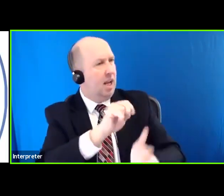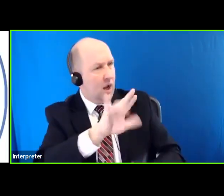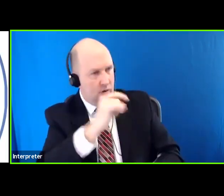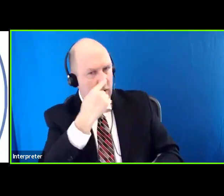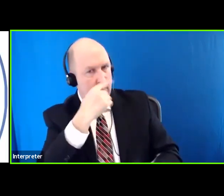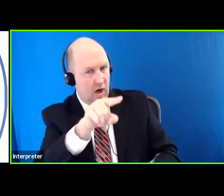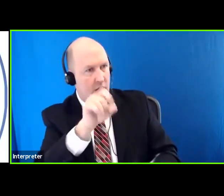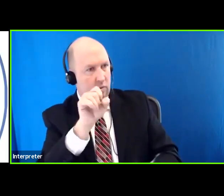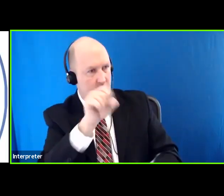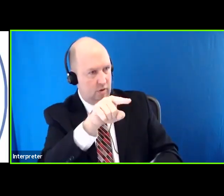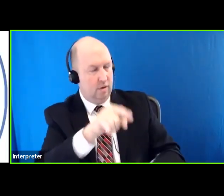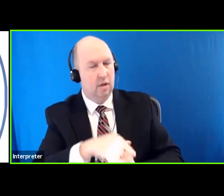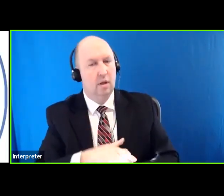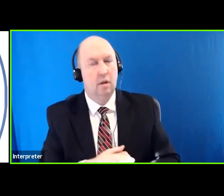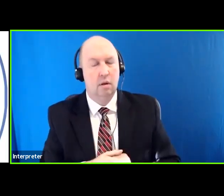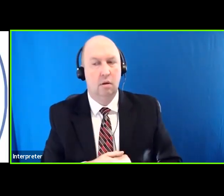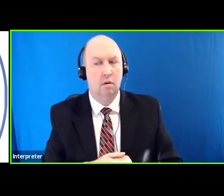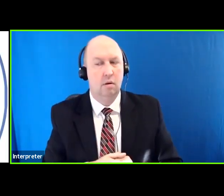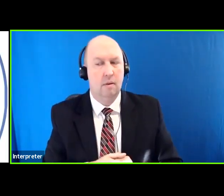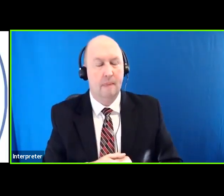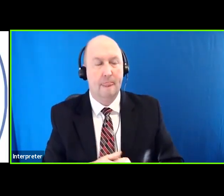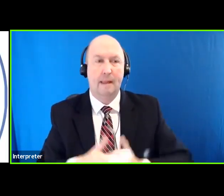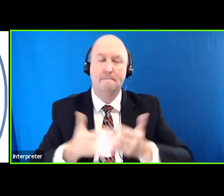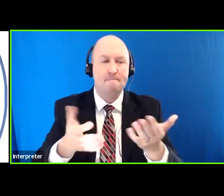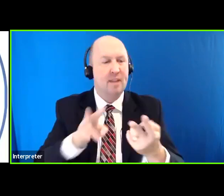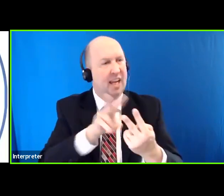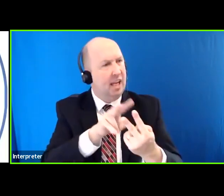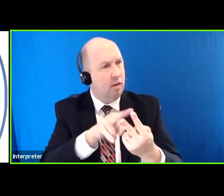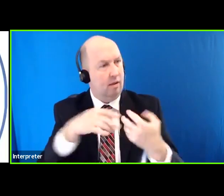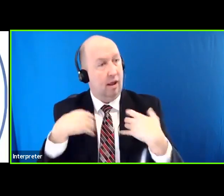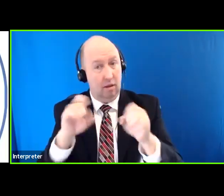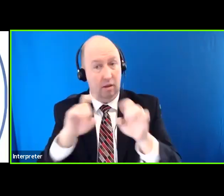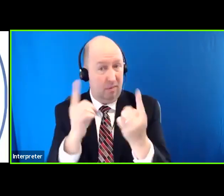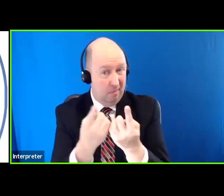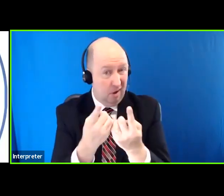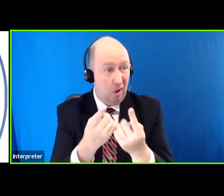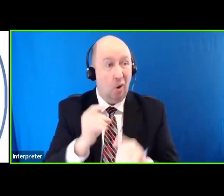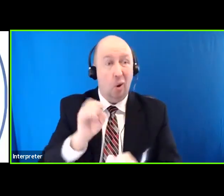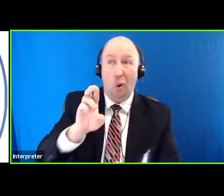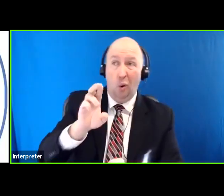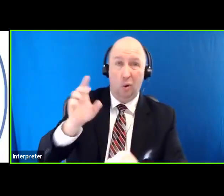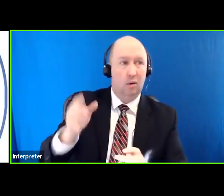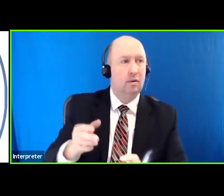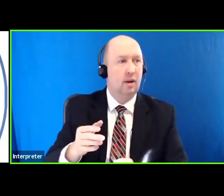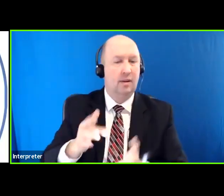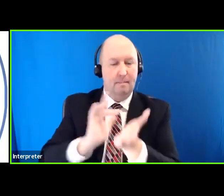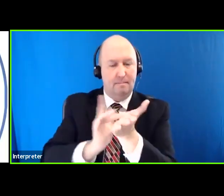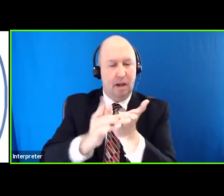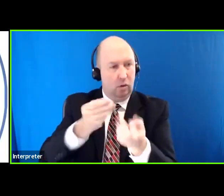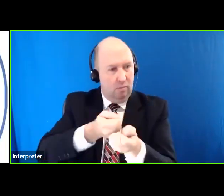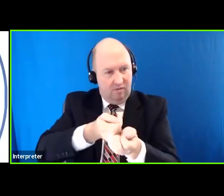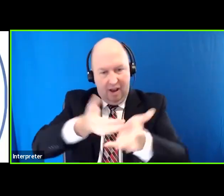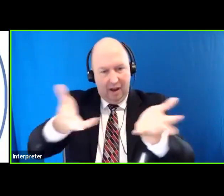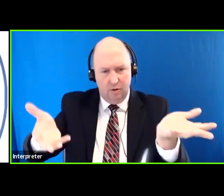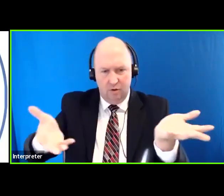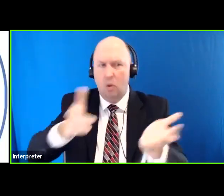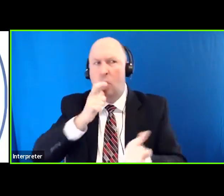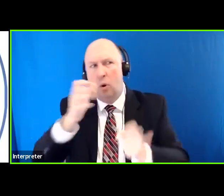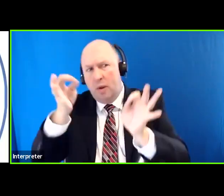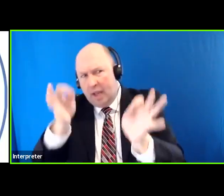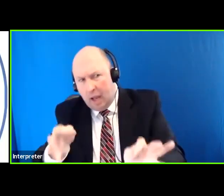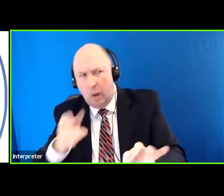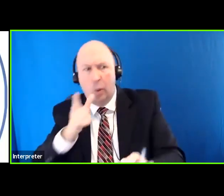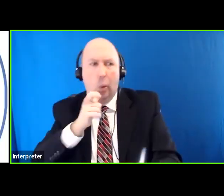So, how are either the health department or those providers going to determine who is